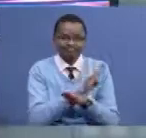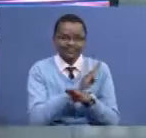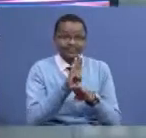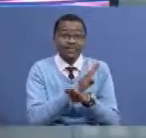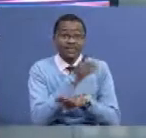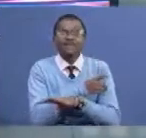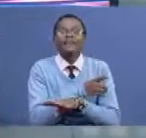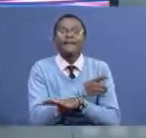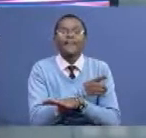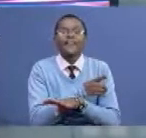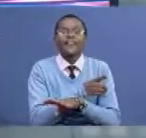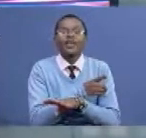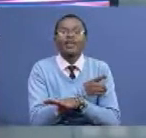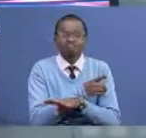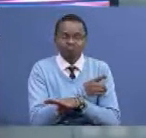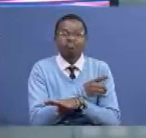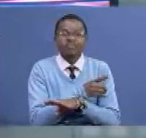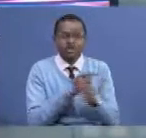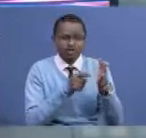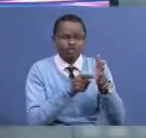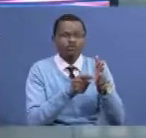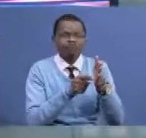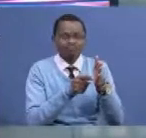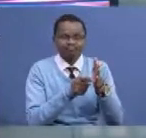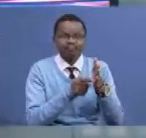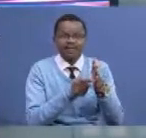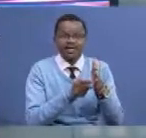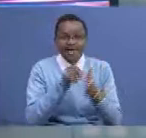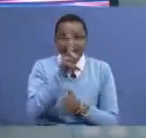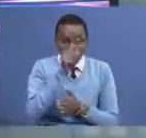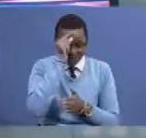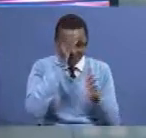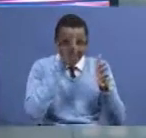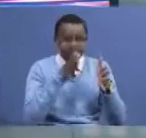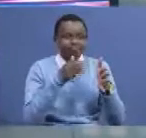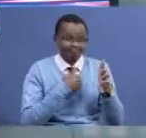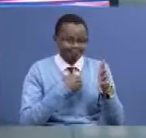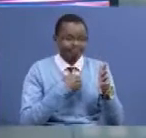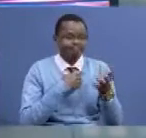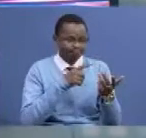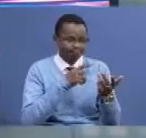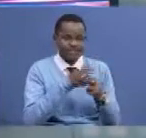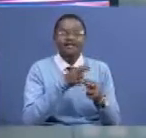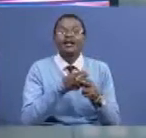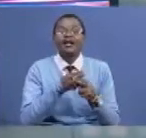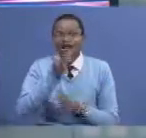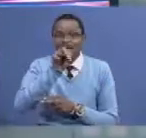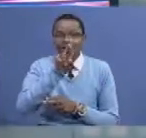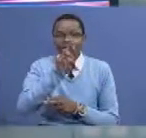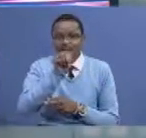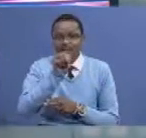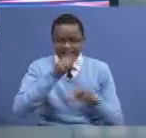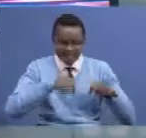today, right after the revealing that Nairobi Governor Mike Mbuvi Sonko has actually nominated